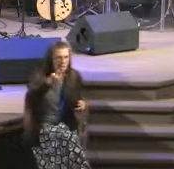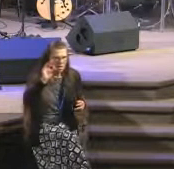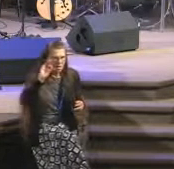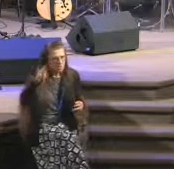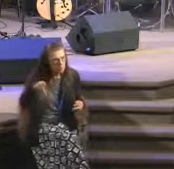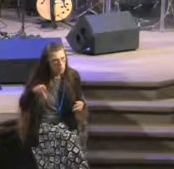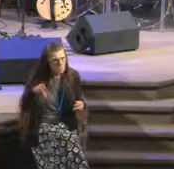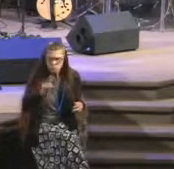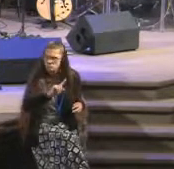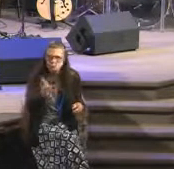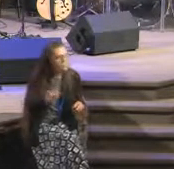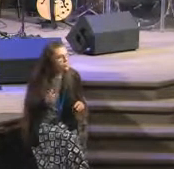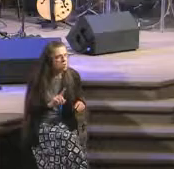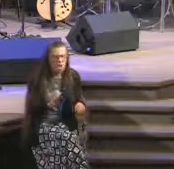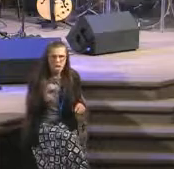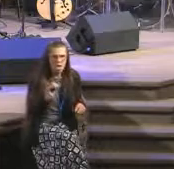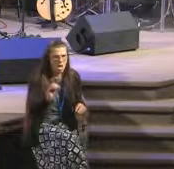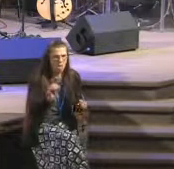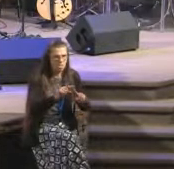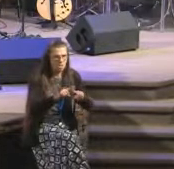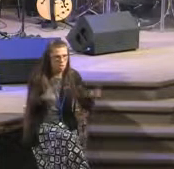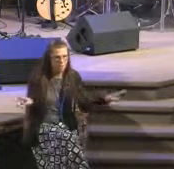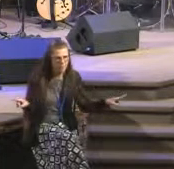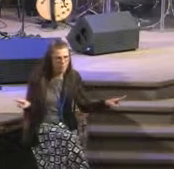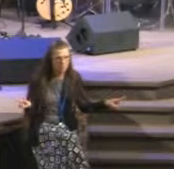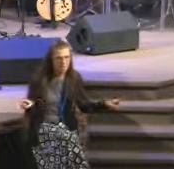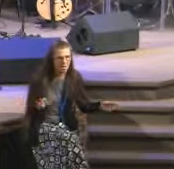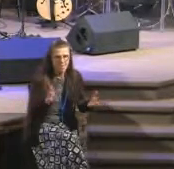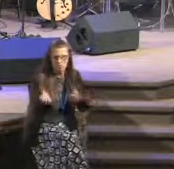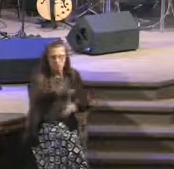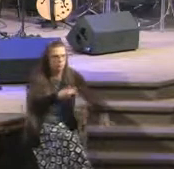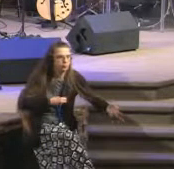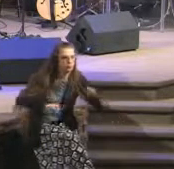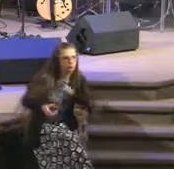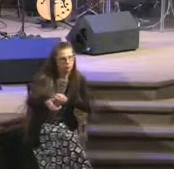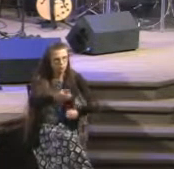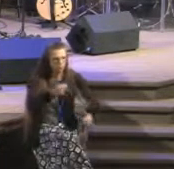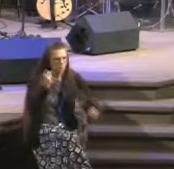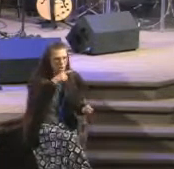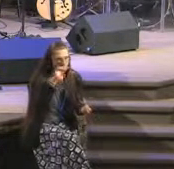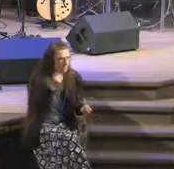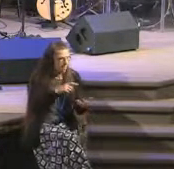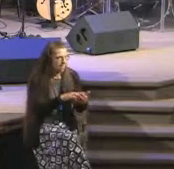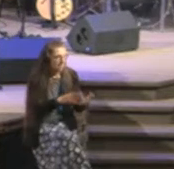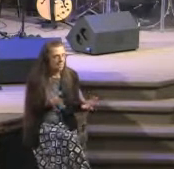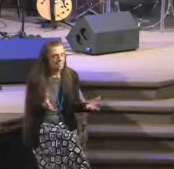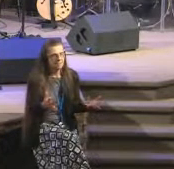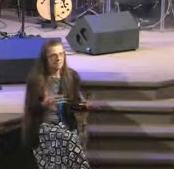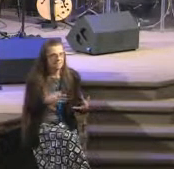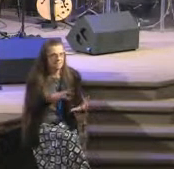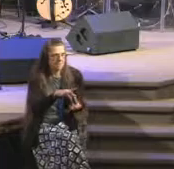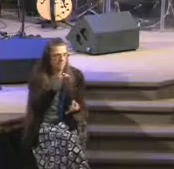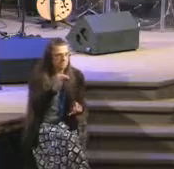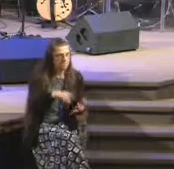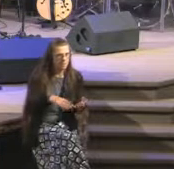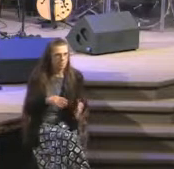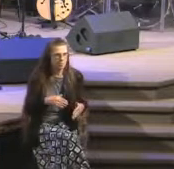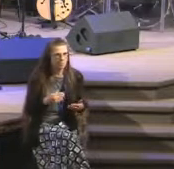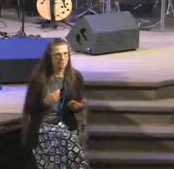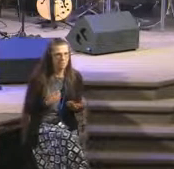whole sole ambition for life is supposed to be to teach the people of God God's word in order to make them spiritually healthy.